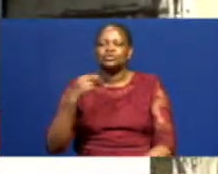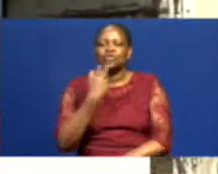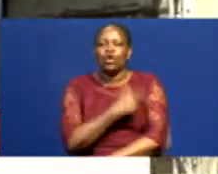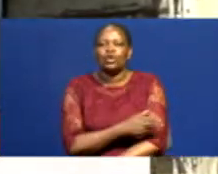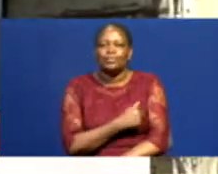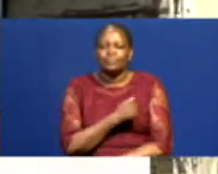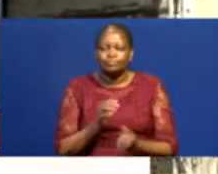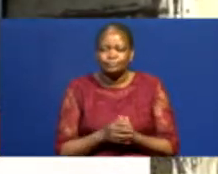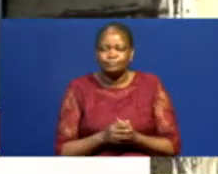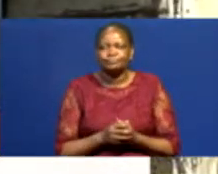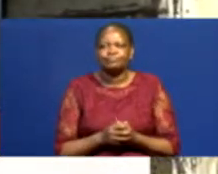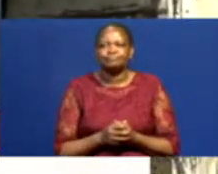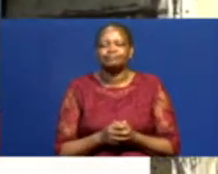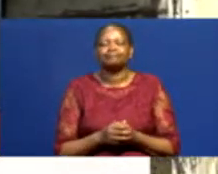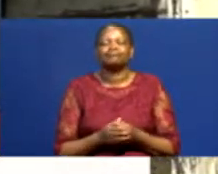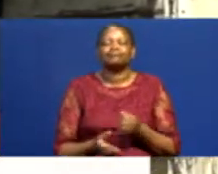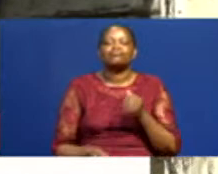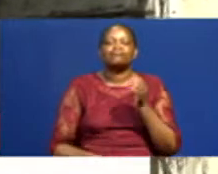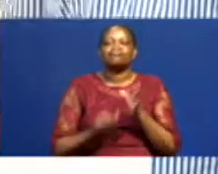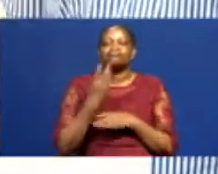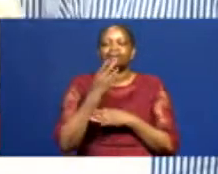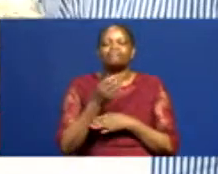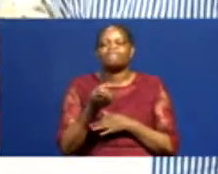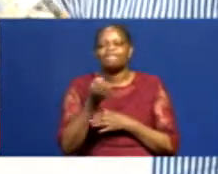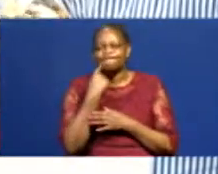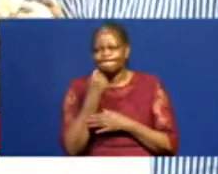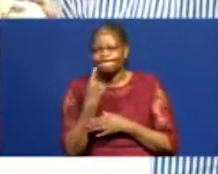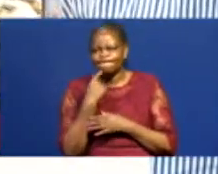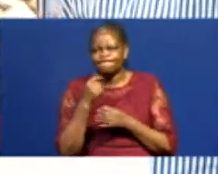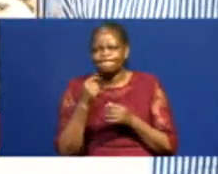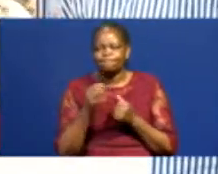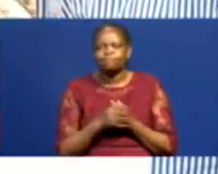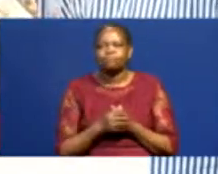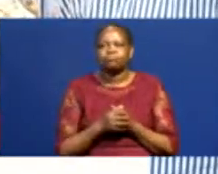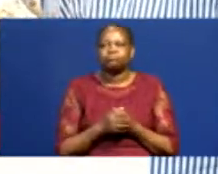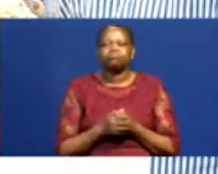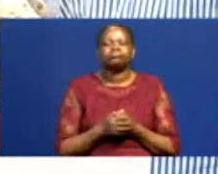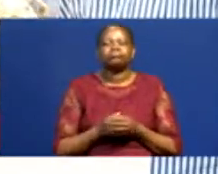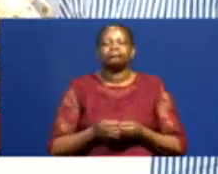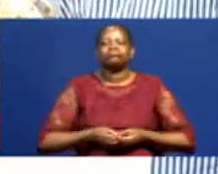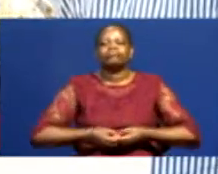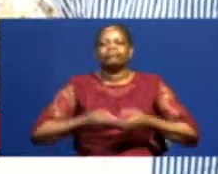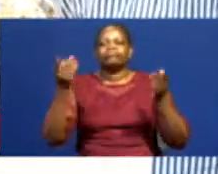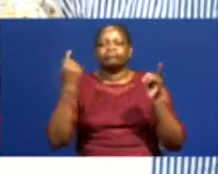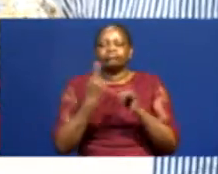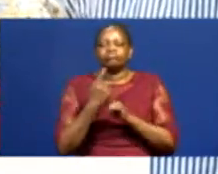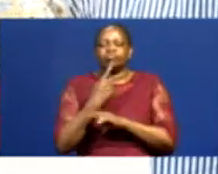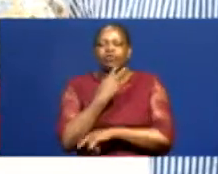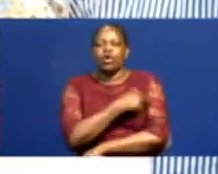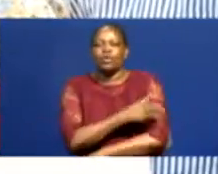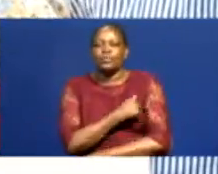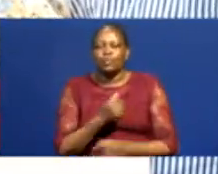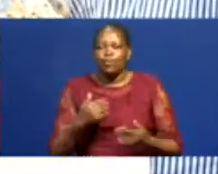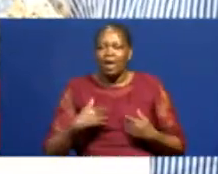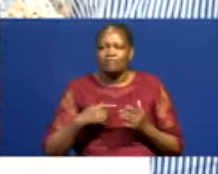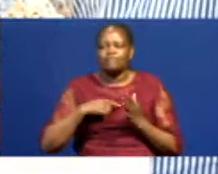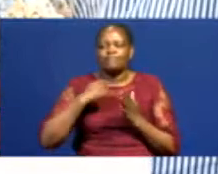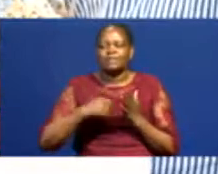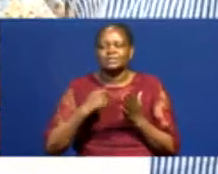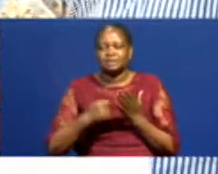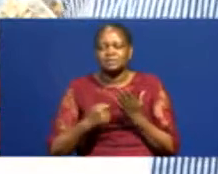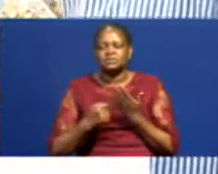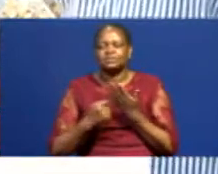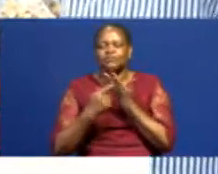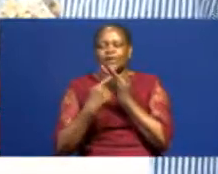million shillings to local health facilities. Kitu ambao kwamba tunataka kufanya immediately, kuna mashini ya x-ray ambao